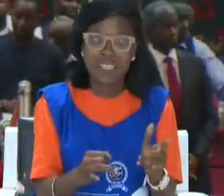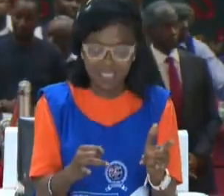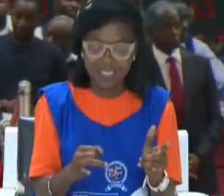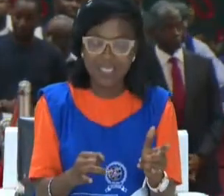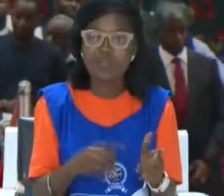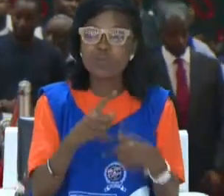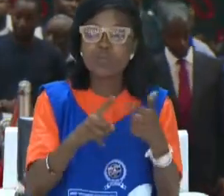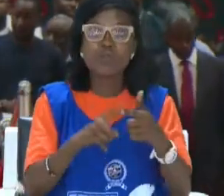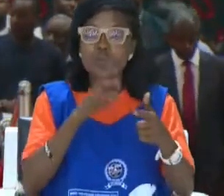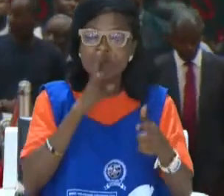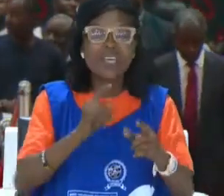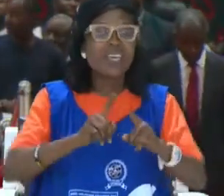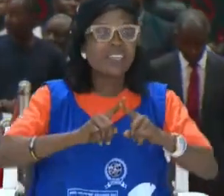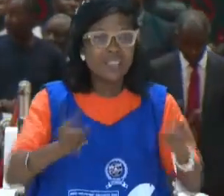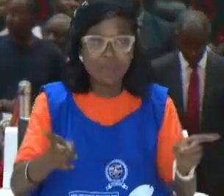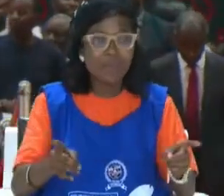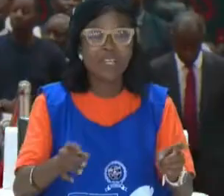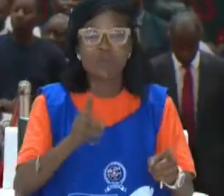known before.